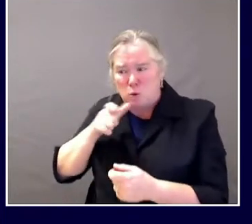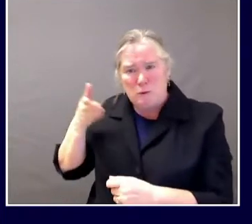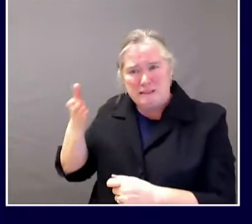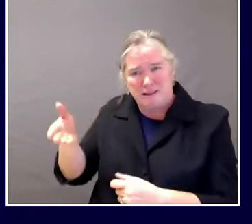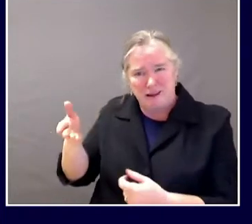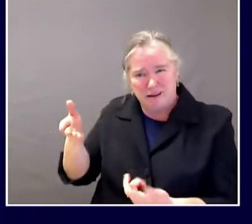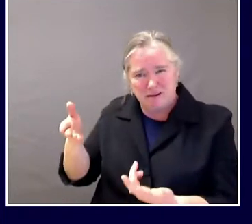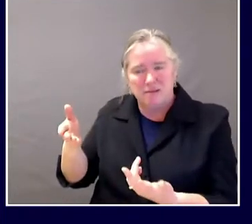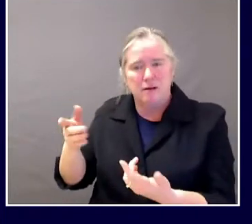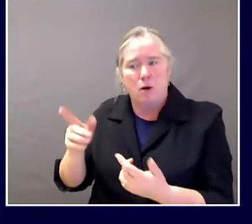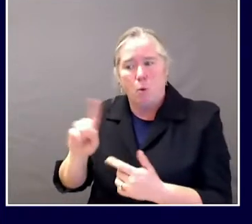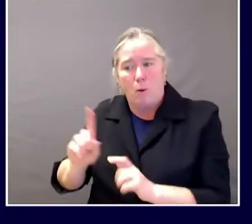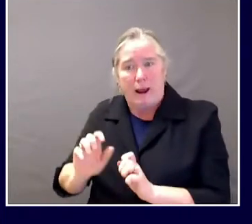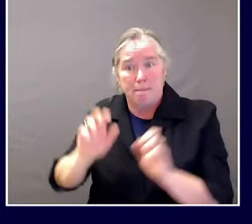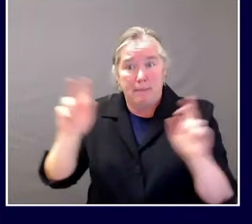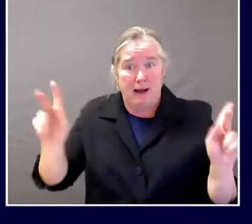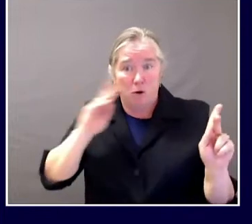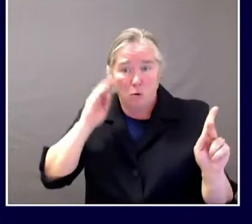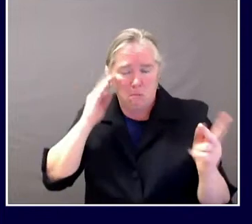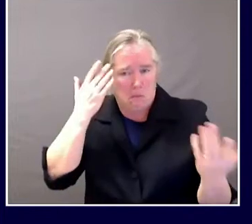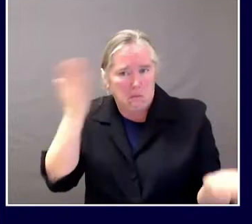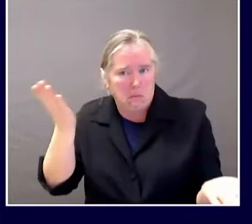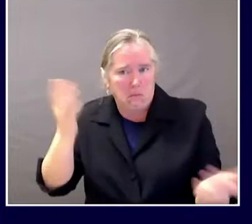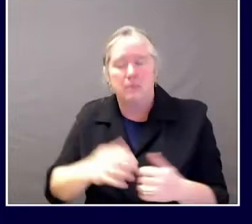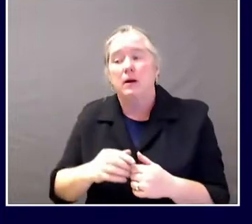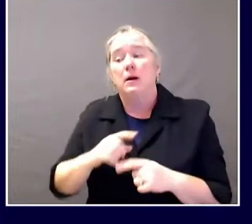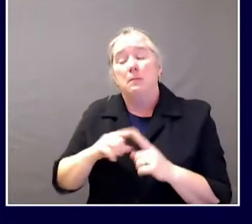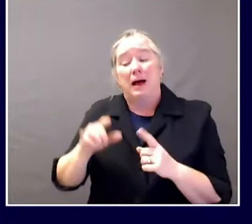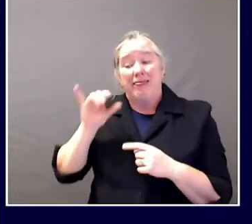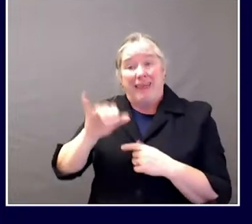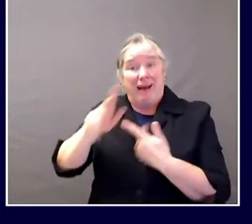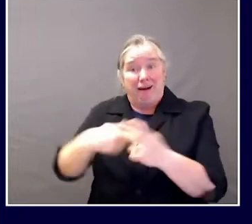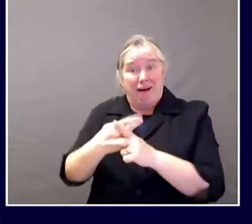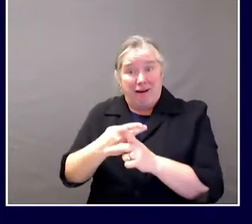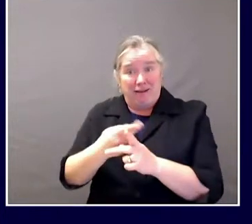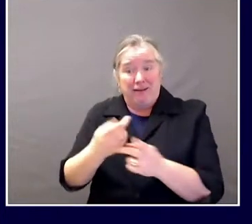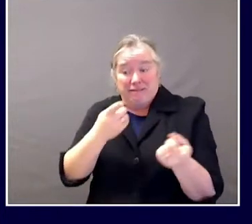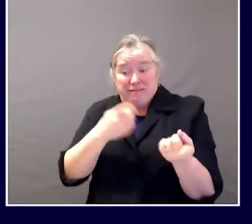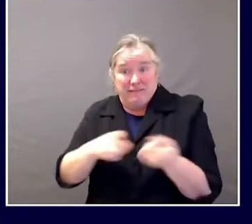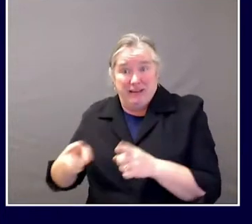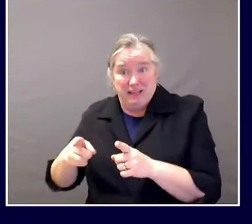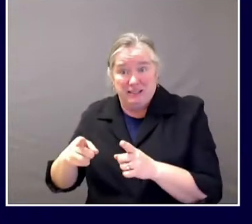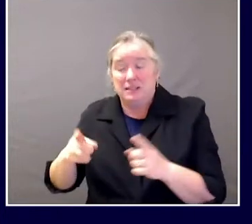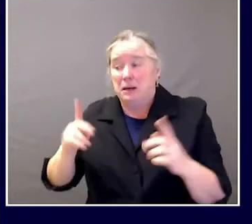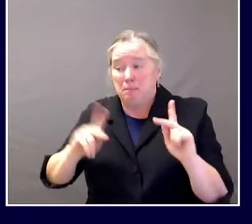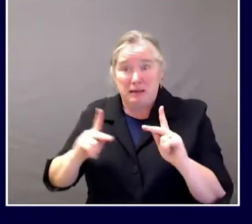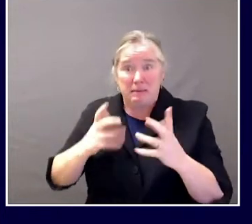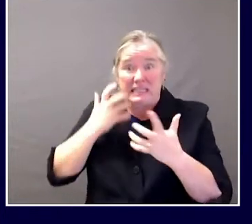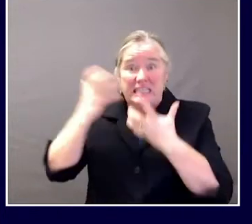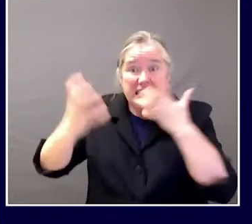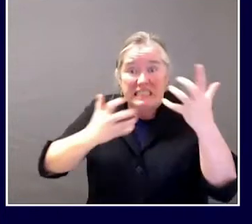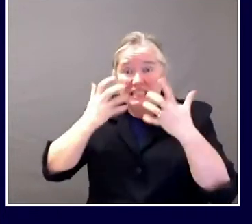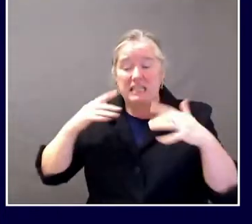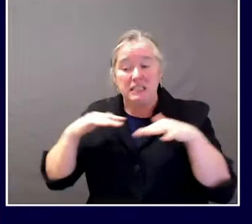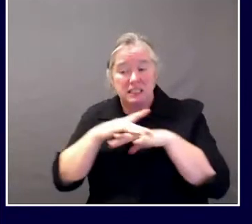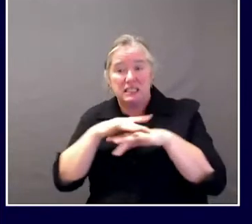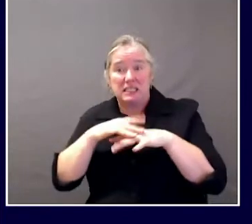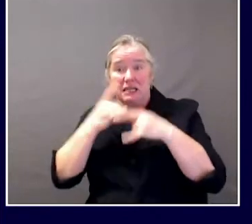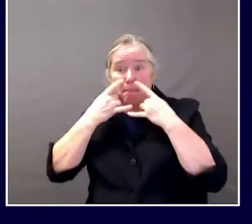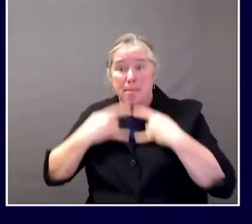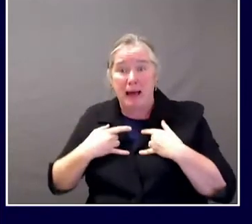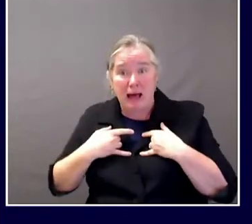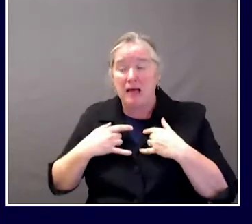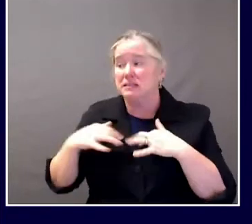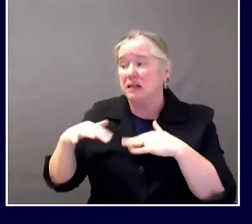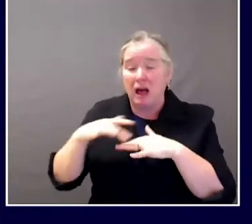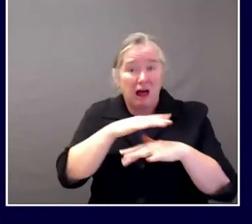that nature have the qualities that may lead to high numbers of cases being transmitted. And do you